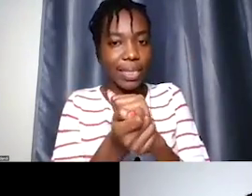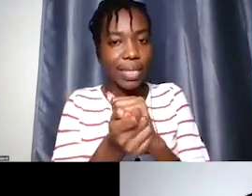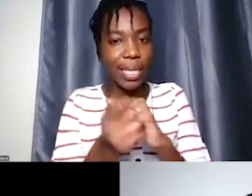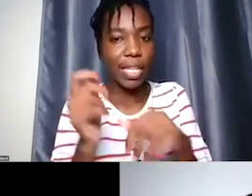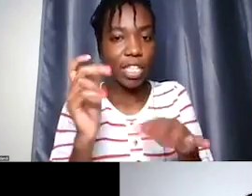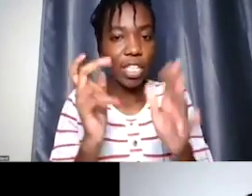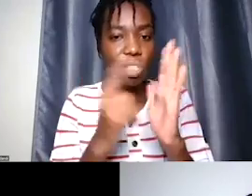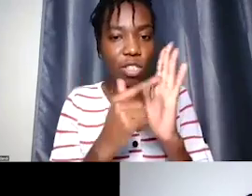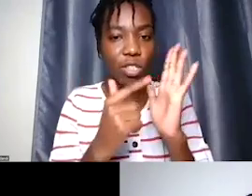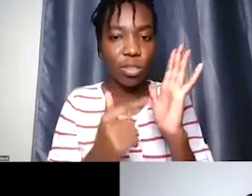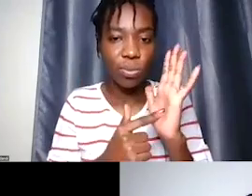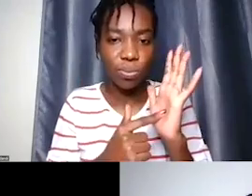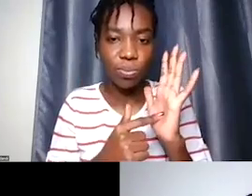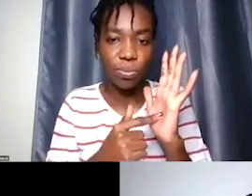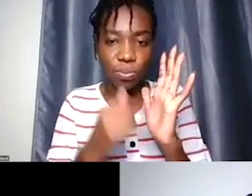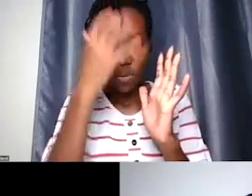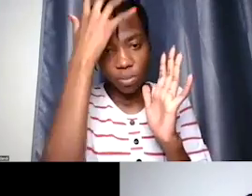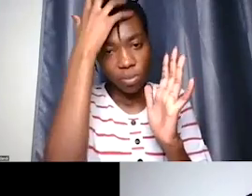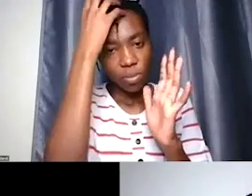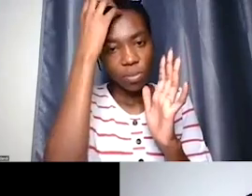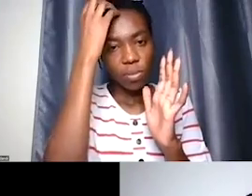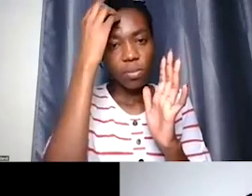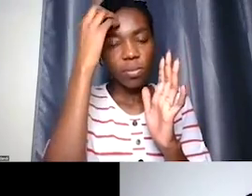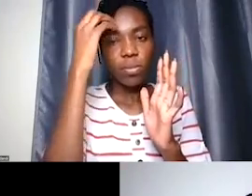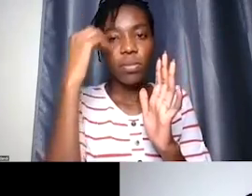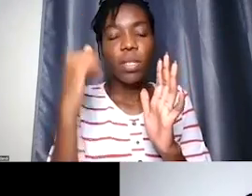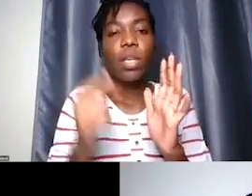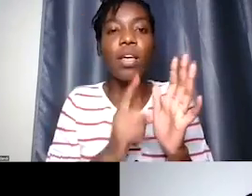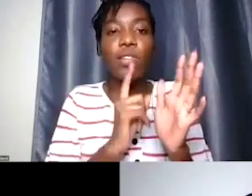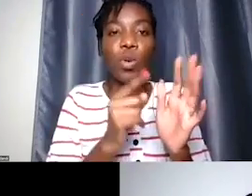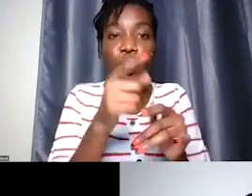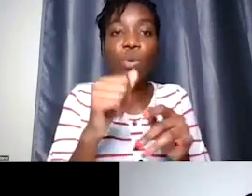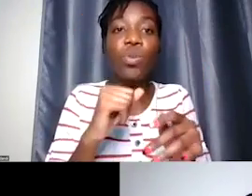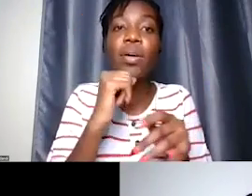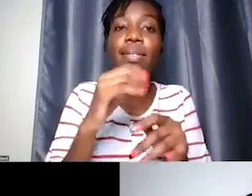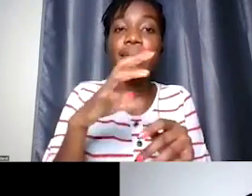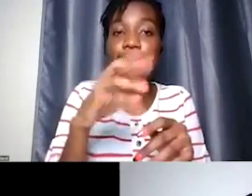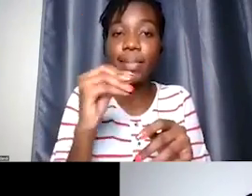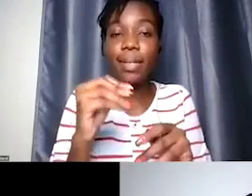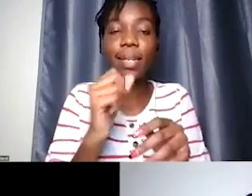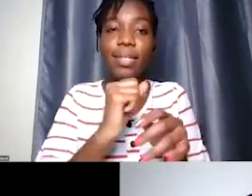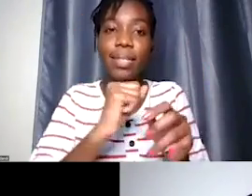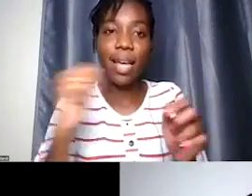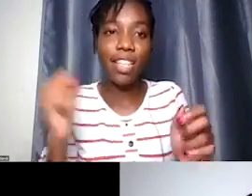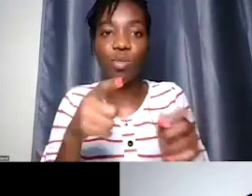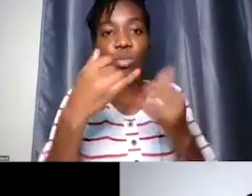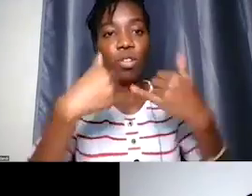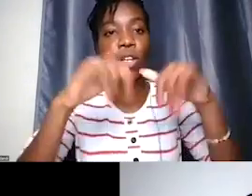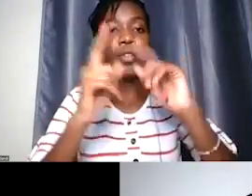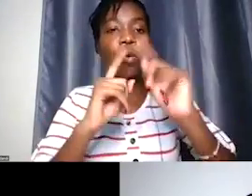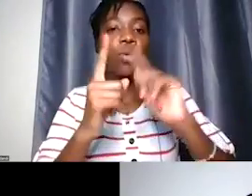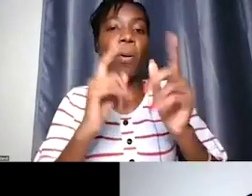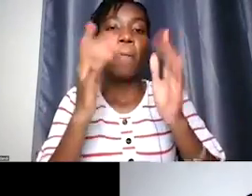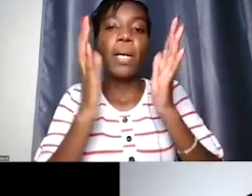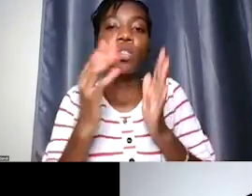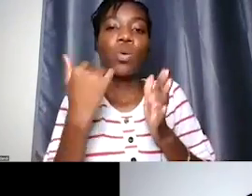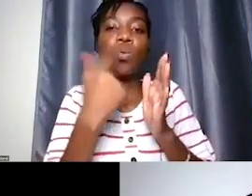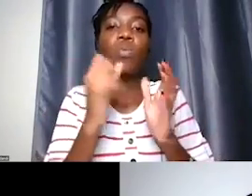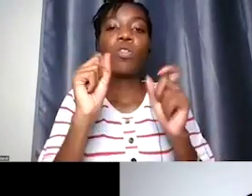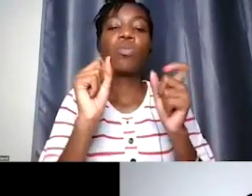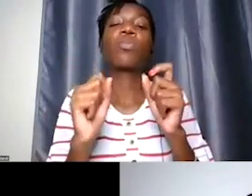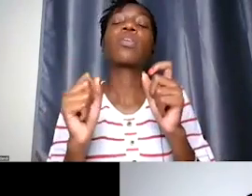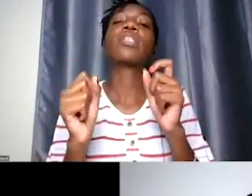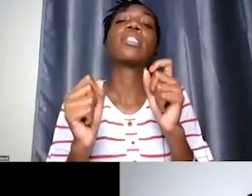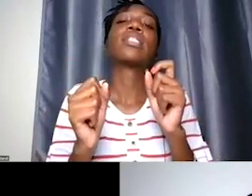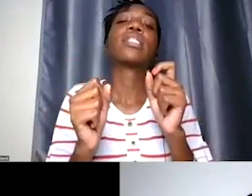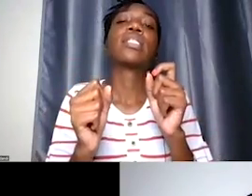So don't take sides. Try to talk to somebody that you can trust. And most of the time, the